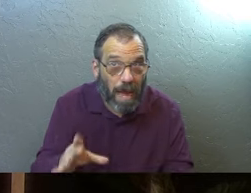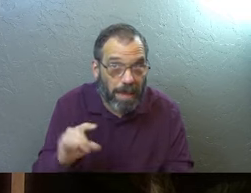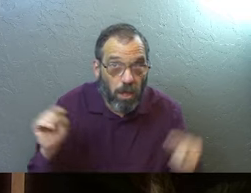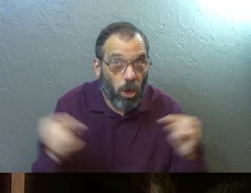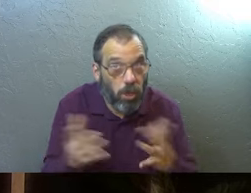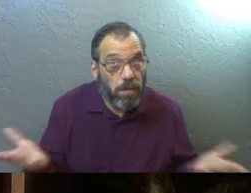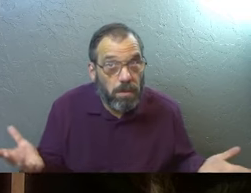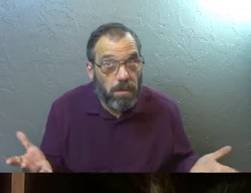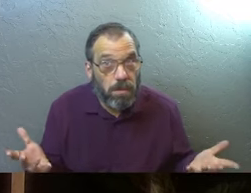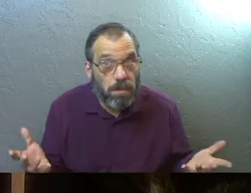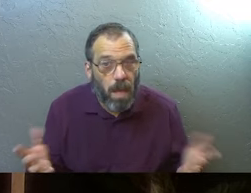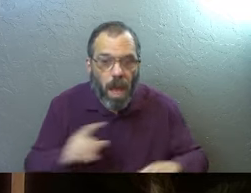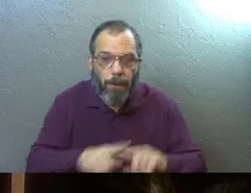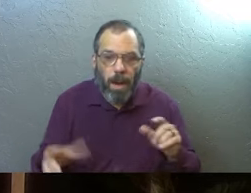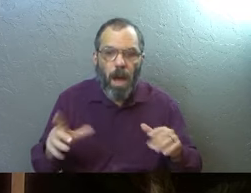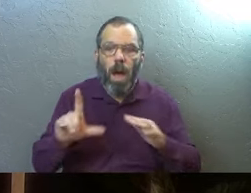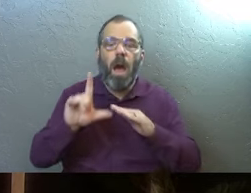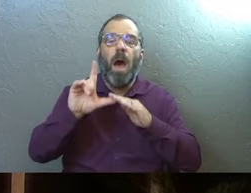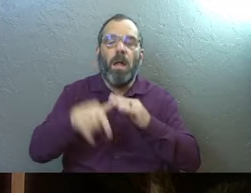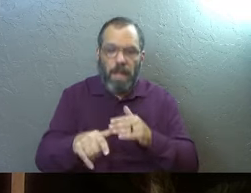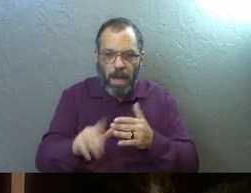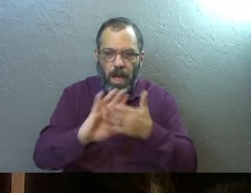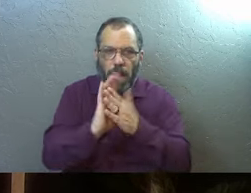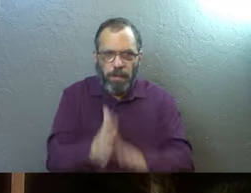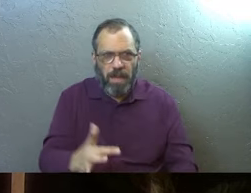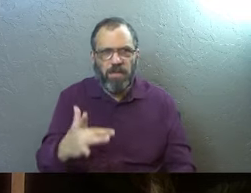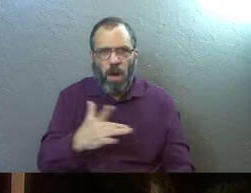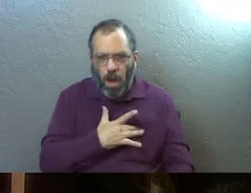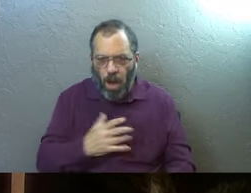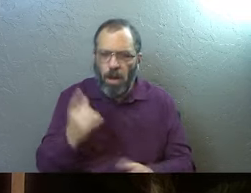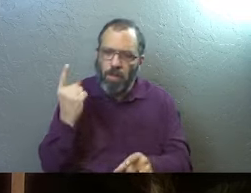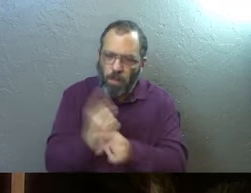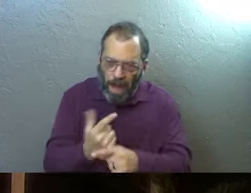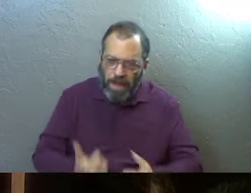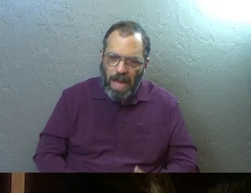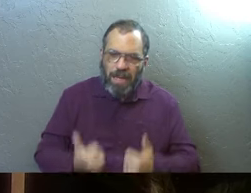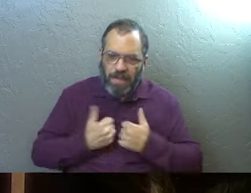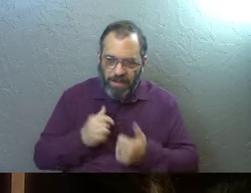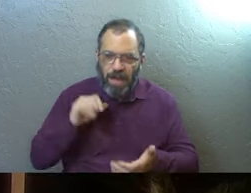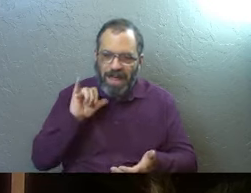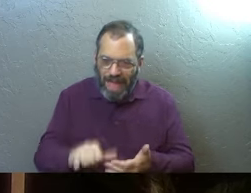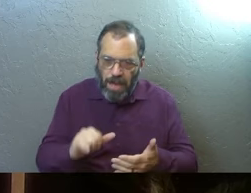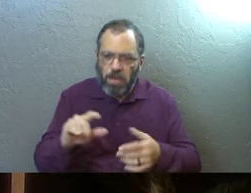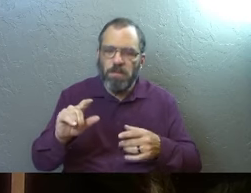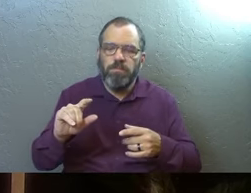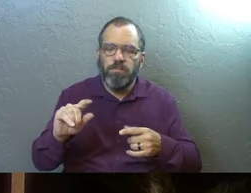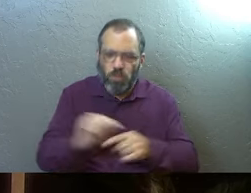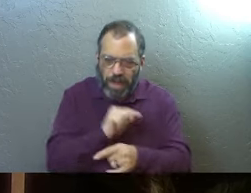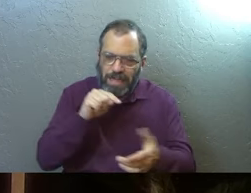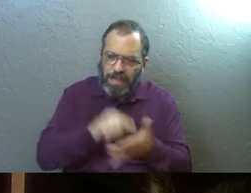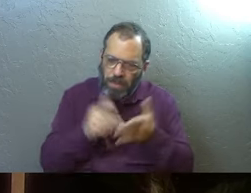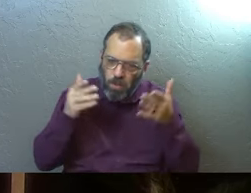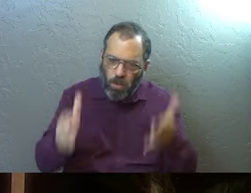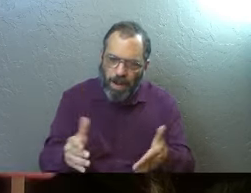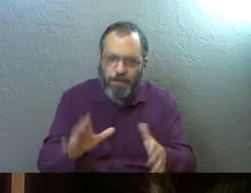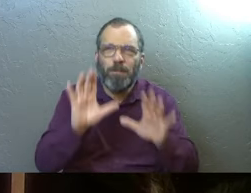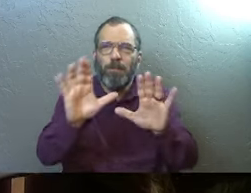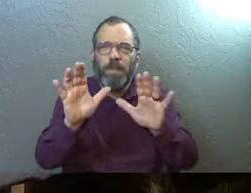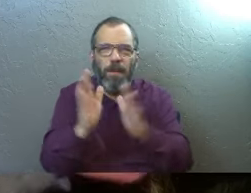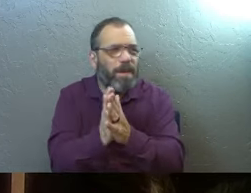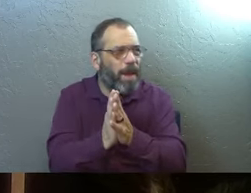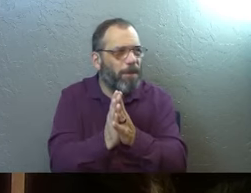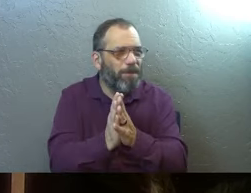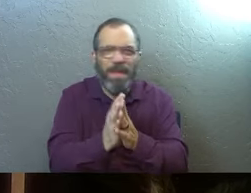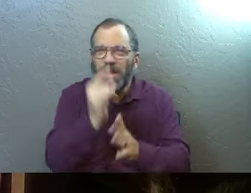It's painful. But afterward, there will be a peaceful harvest of right living for those who are trained in this way. So I'm going to give